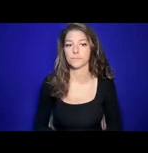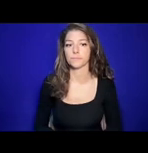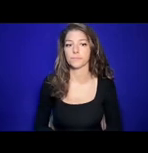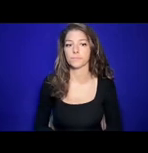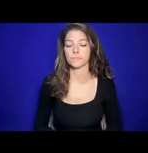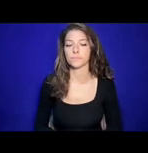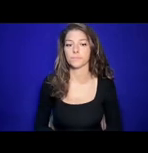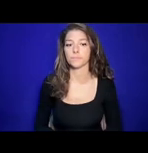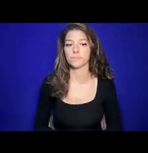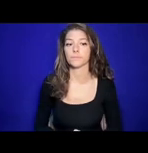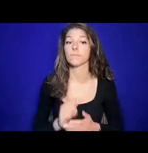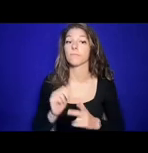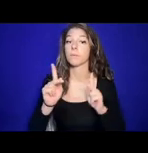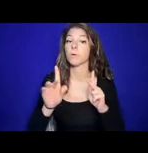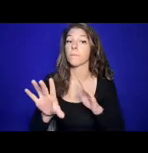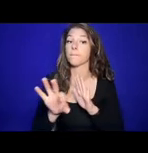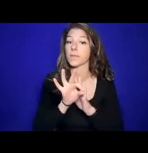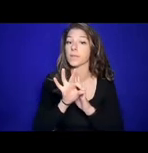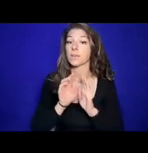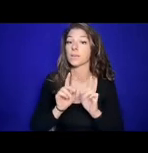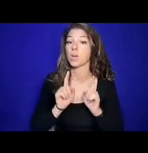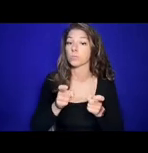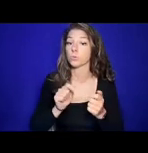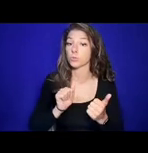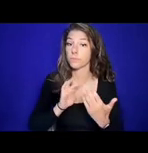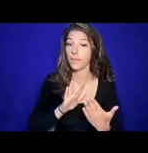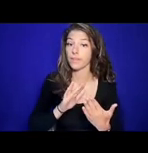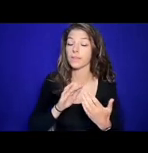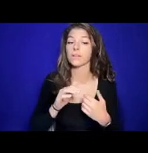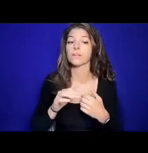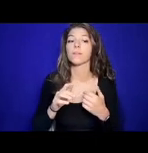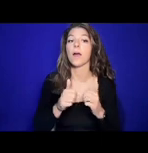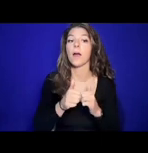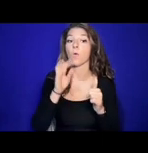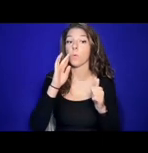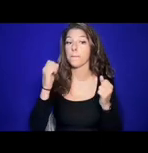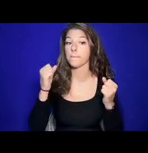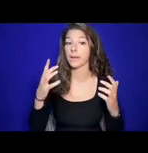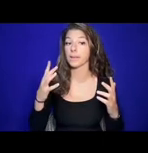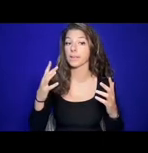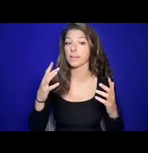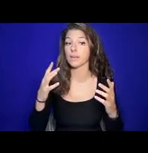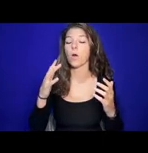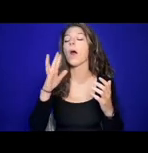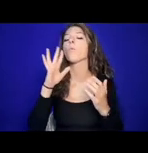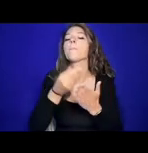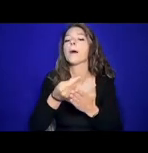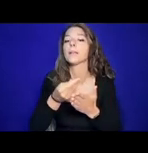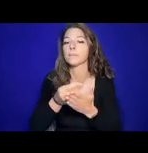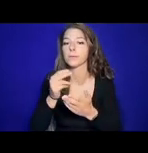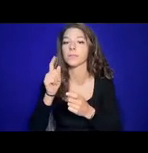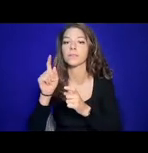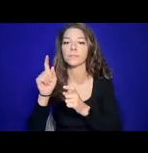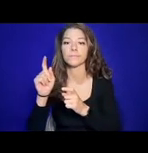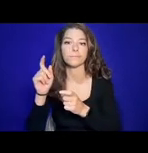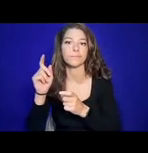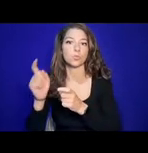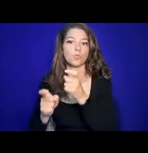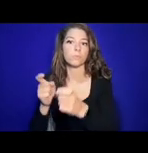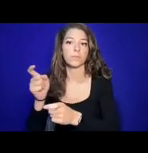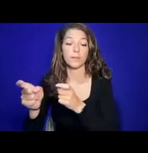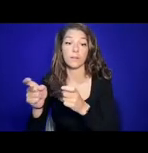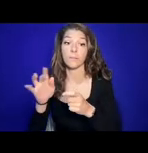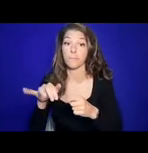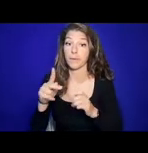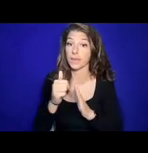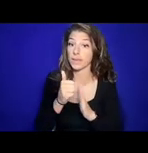And then we ask that folks pick a contribution method. So how will money be contributed to the account? Is that via a bank